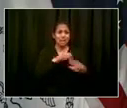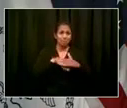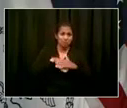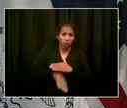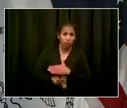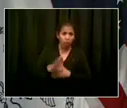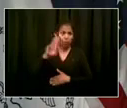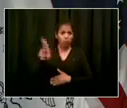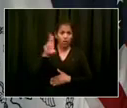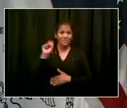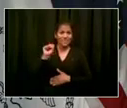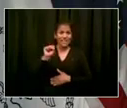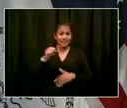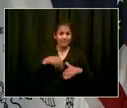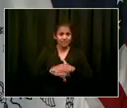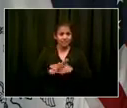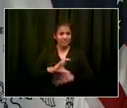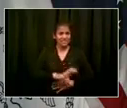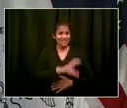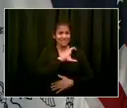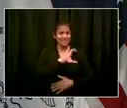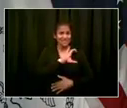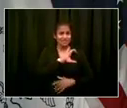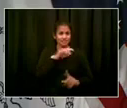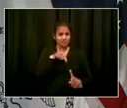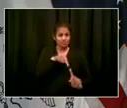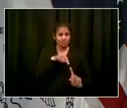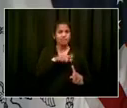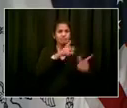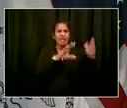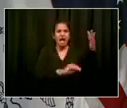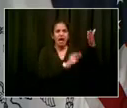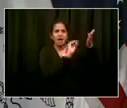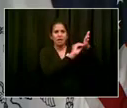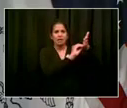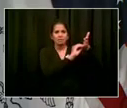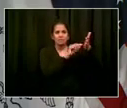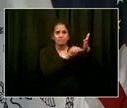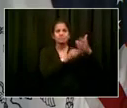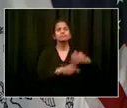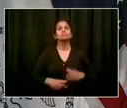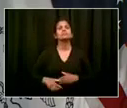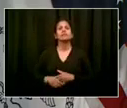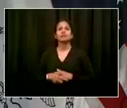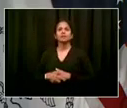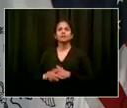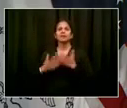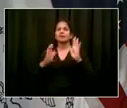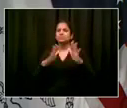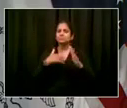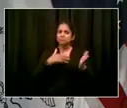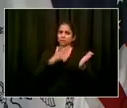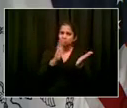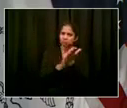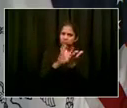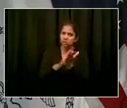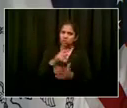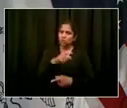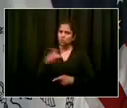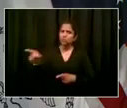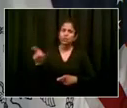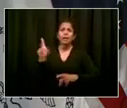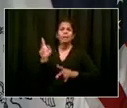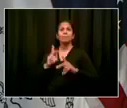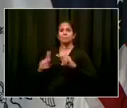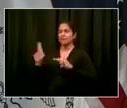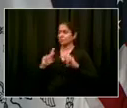participating. I want to give credit to the census team, to Amit and to Julie Menon, who's running it, and the whole team. They've been fighting back against